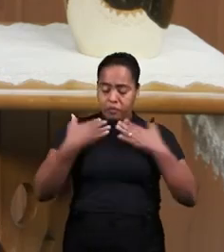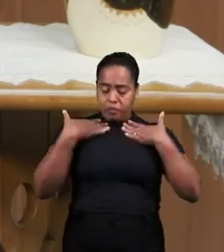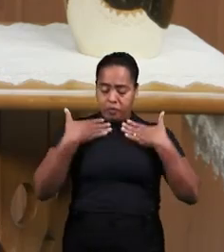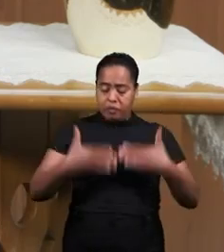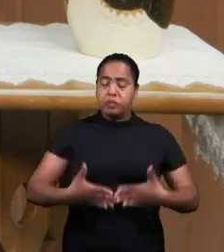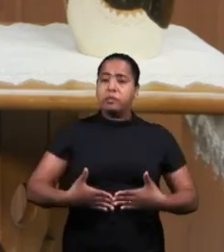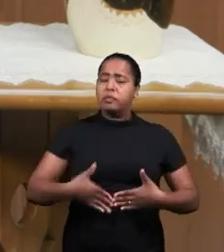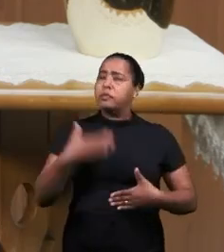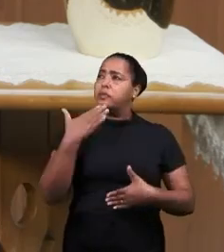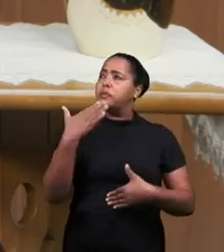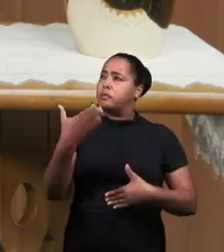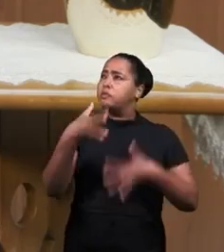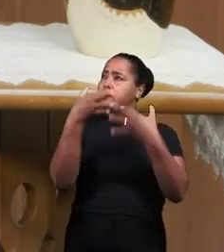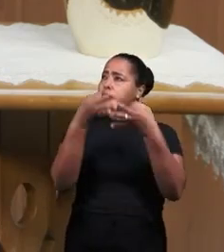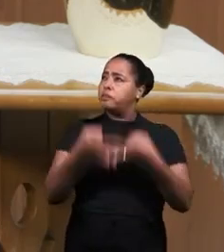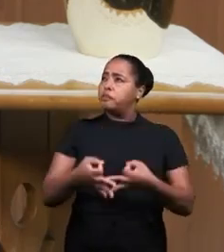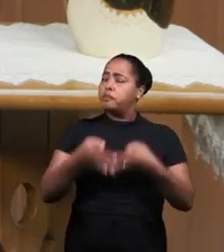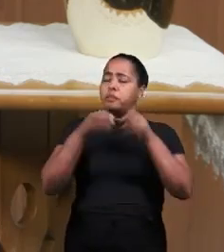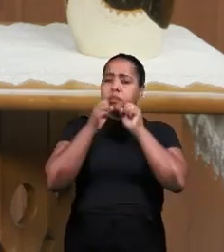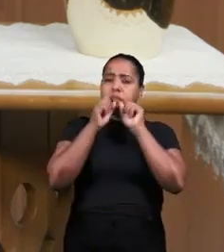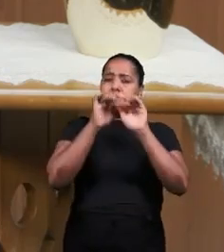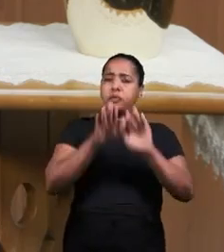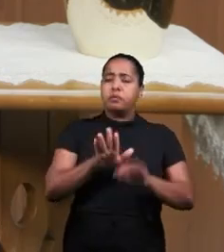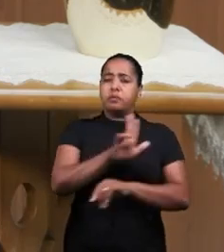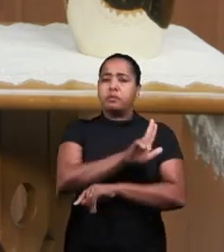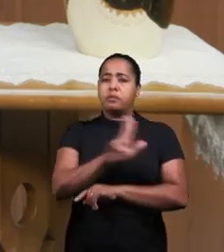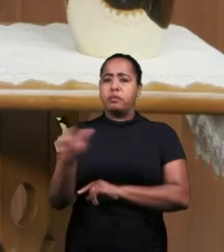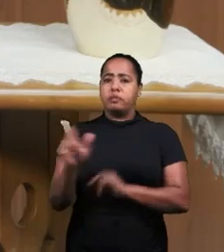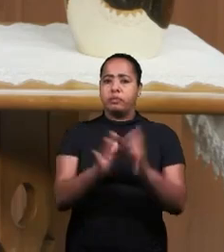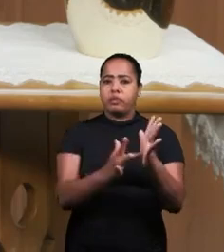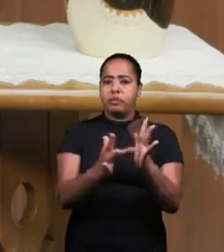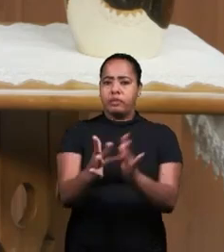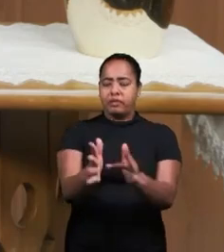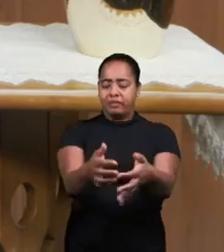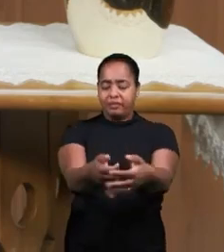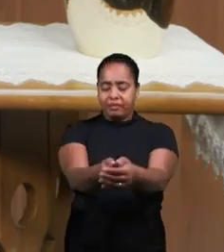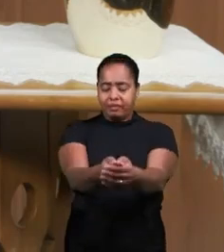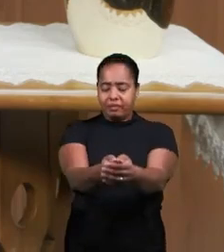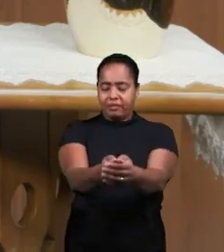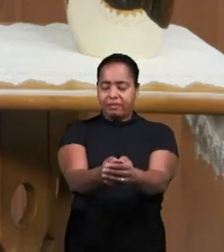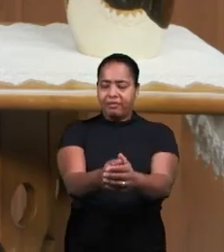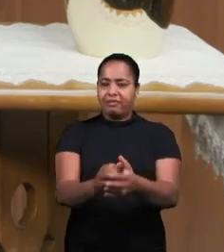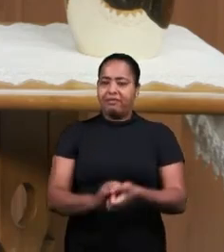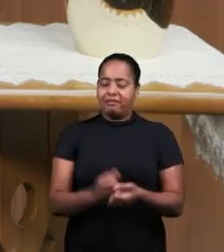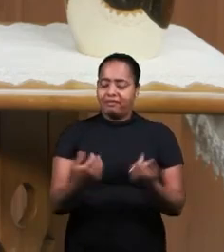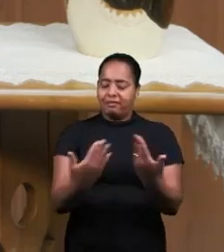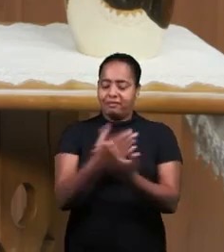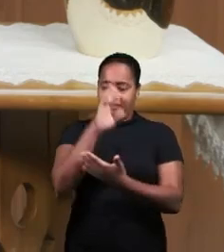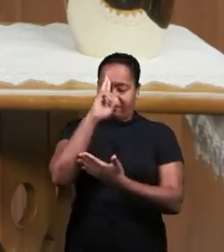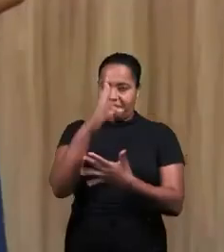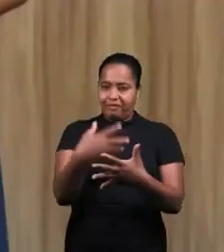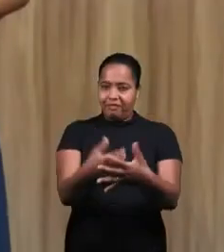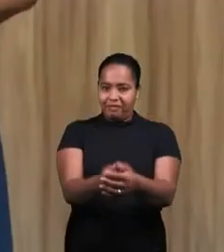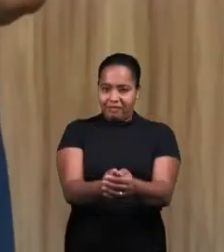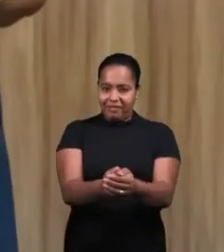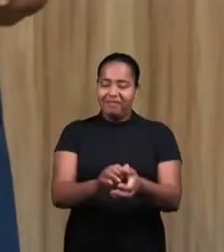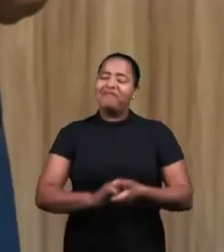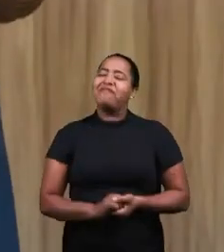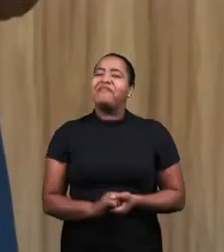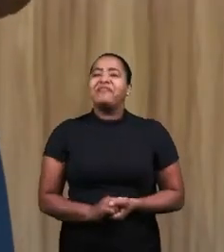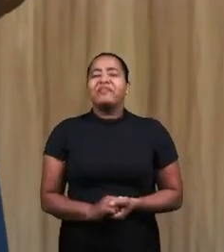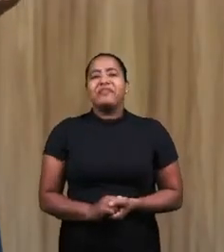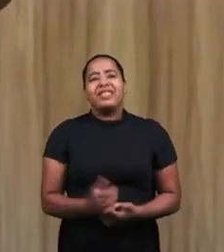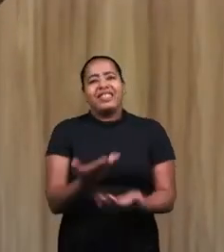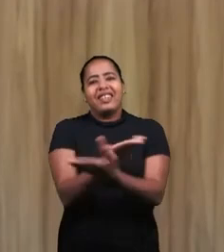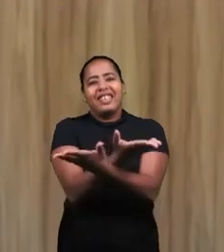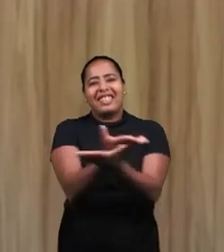pray, trusting in your blessing, in Jesus' name. Amen. Amen. Amen, brothers. I want to